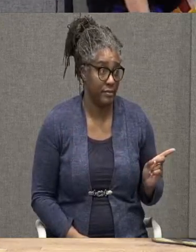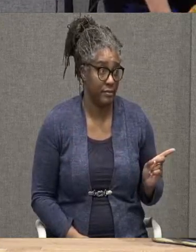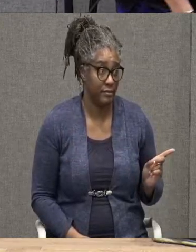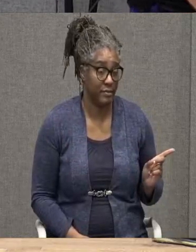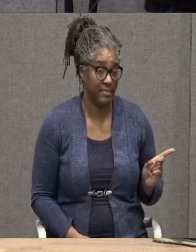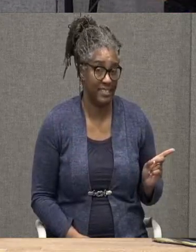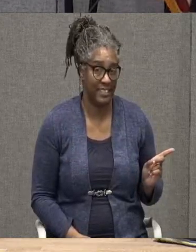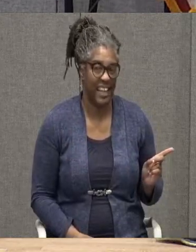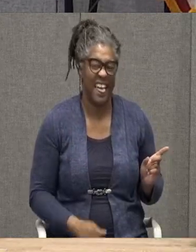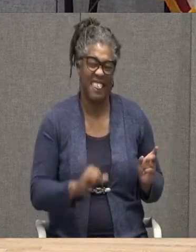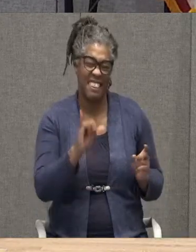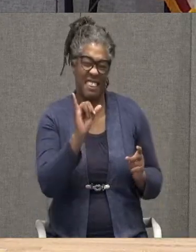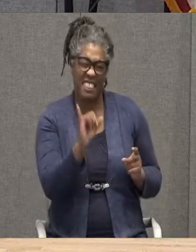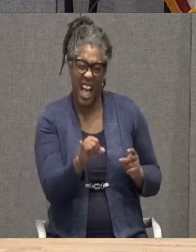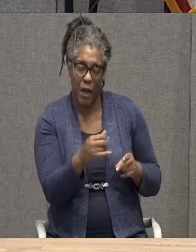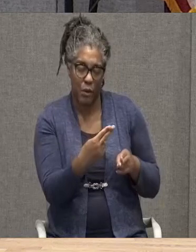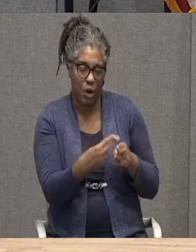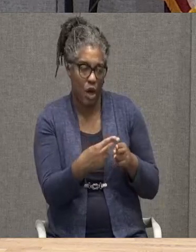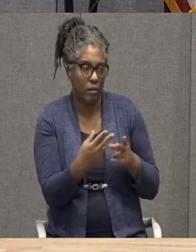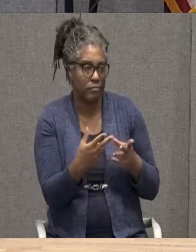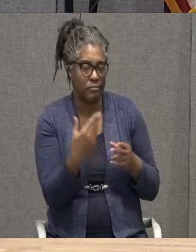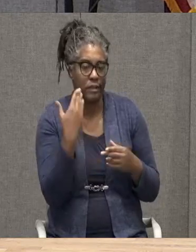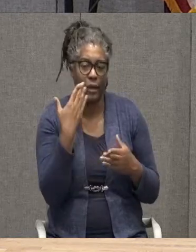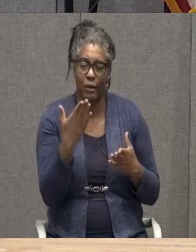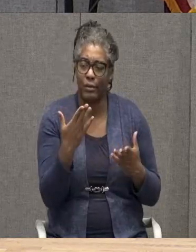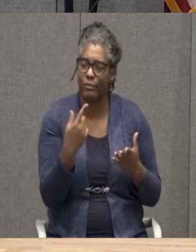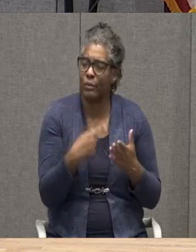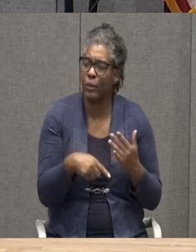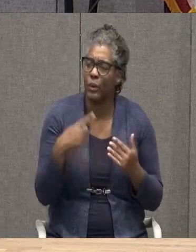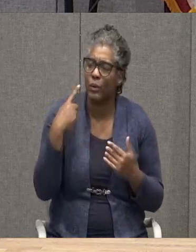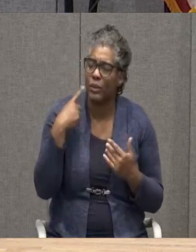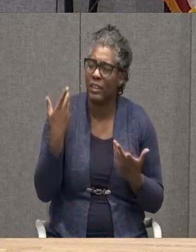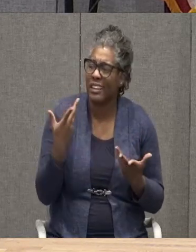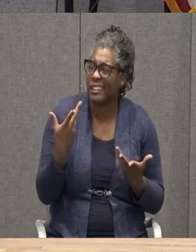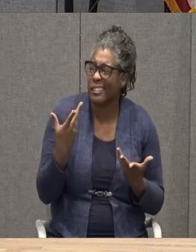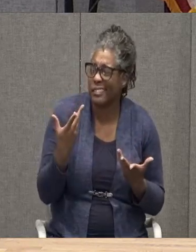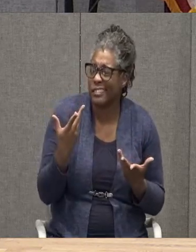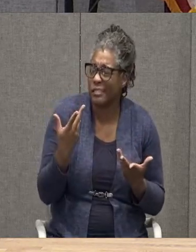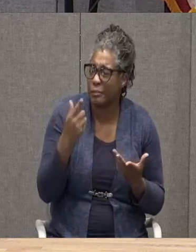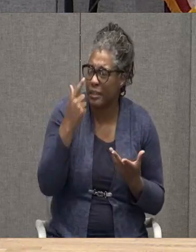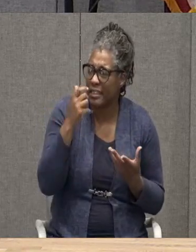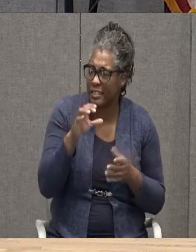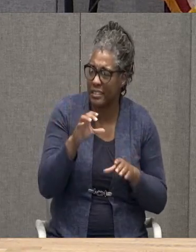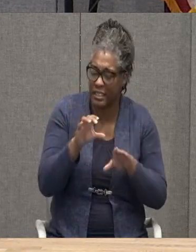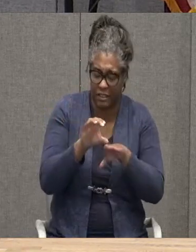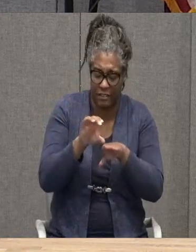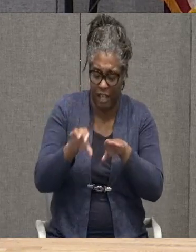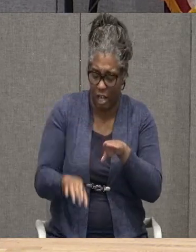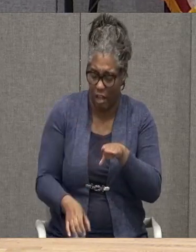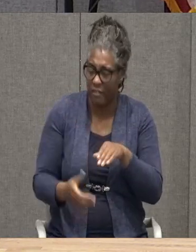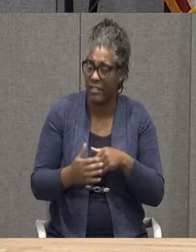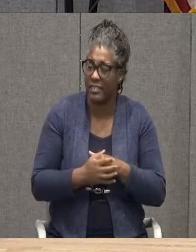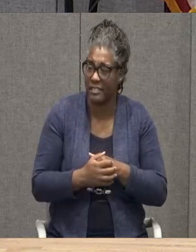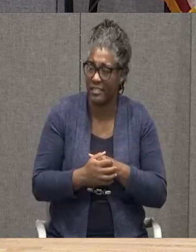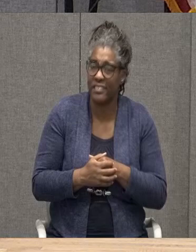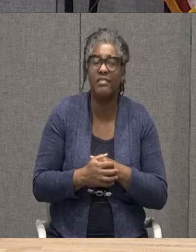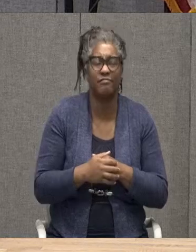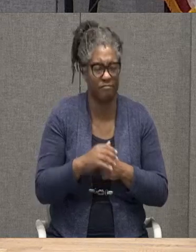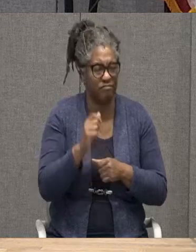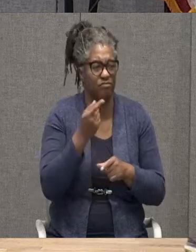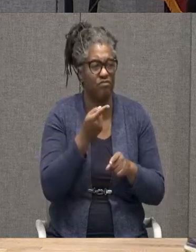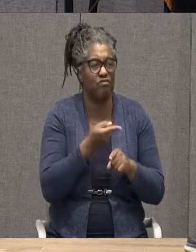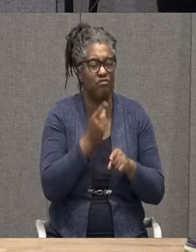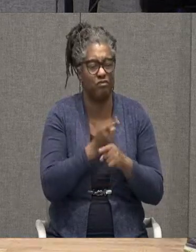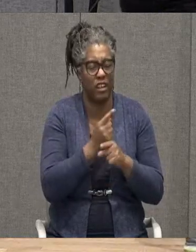All right, we'll call that, I don't know, what do you think, Mr. Dunham, a draw because it kind of fell off? We'll call it a draw. Did it go on my side?